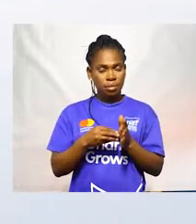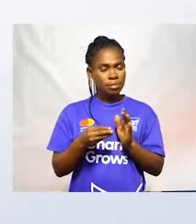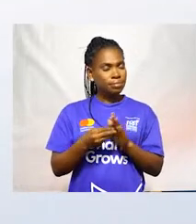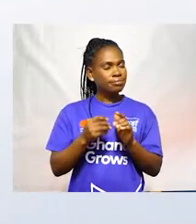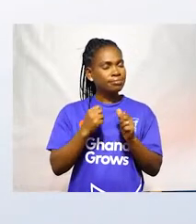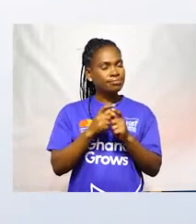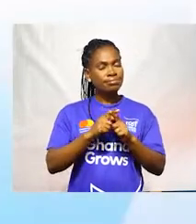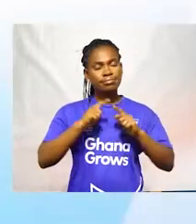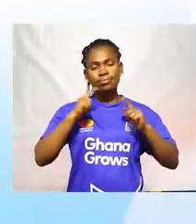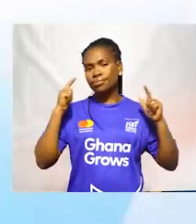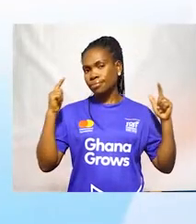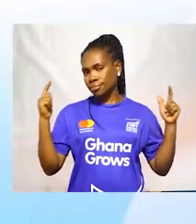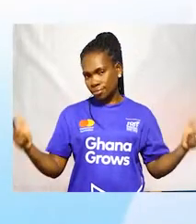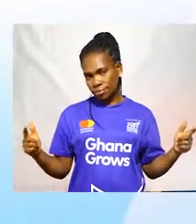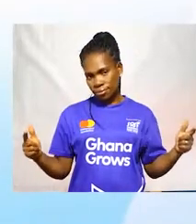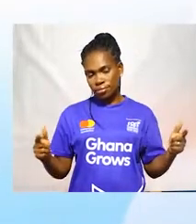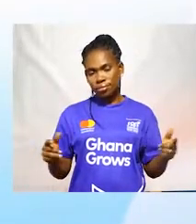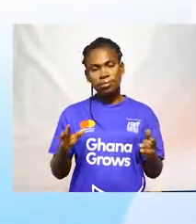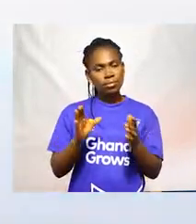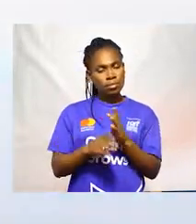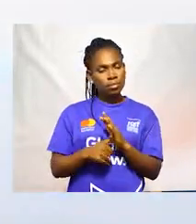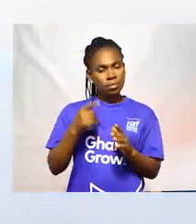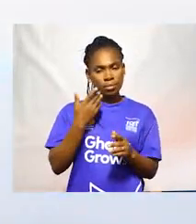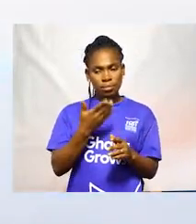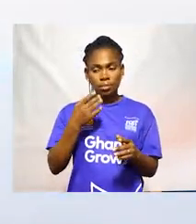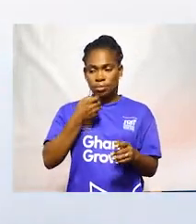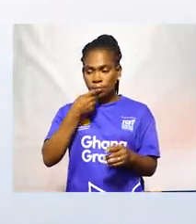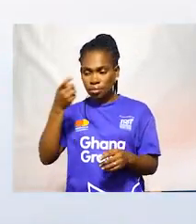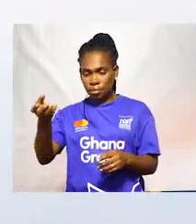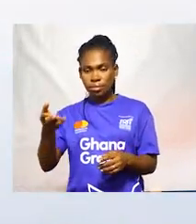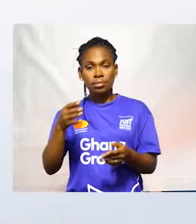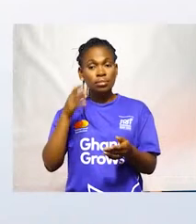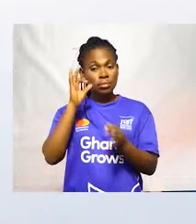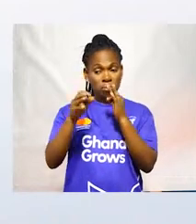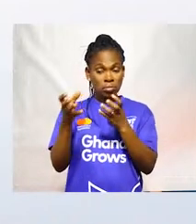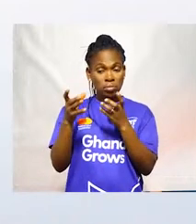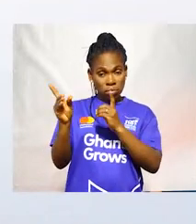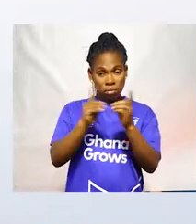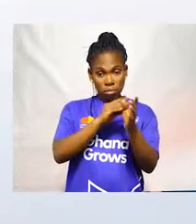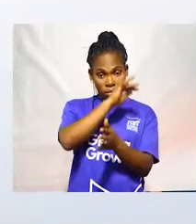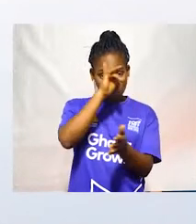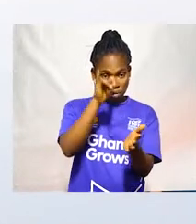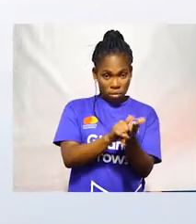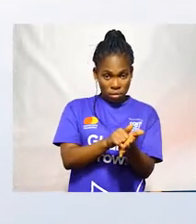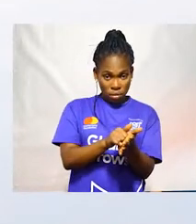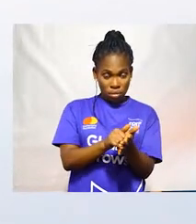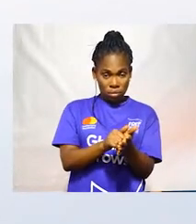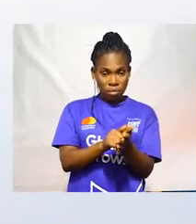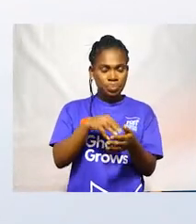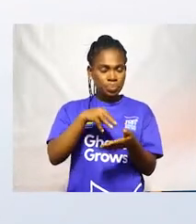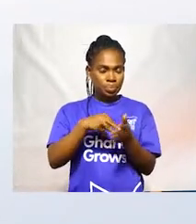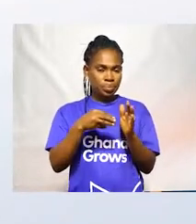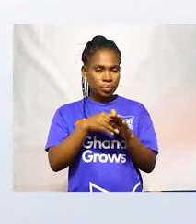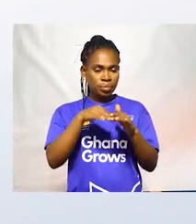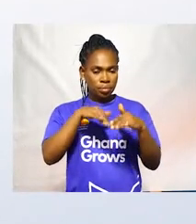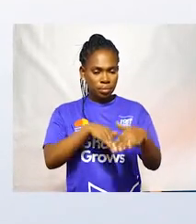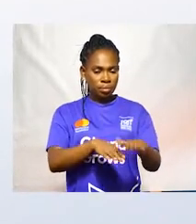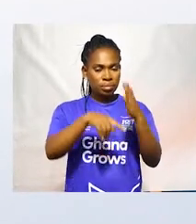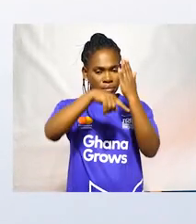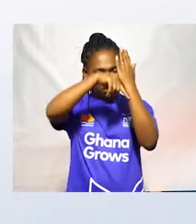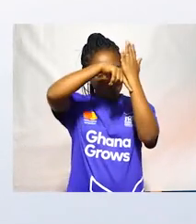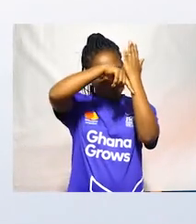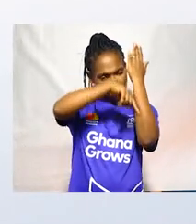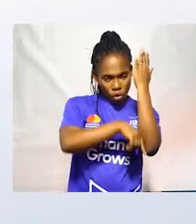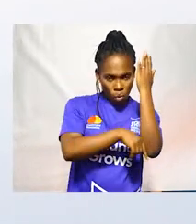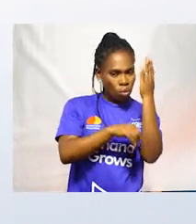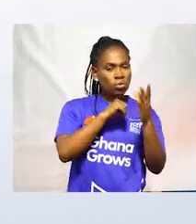great. And one thing he told me was that if you're going to do this, you either drink deep or don't drink